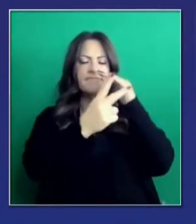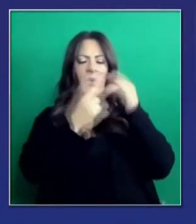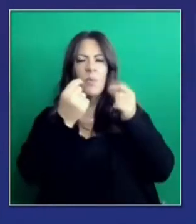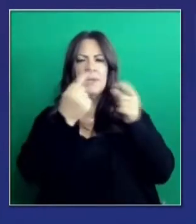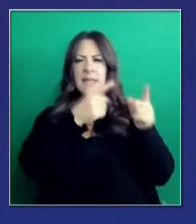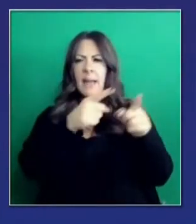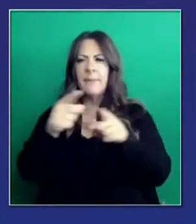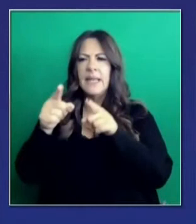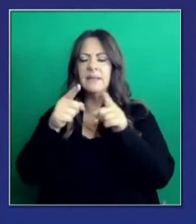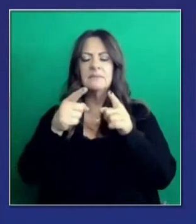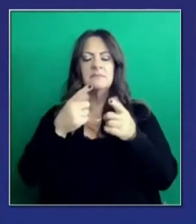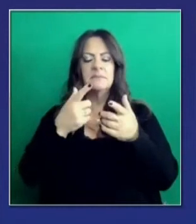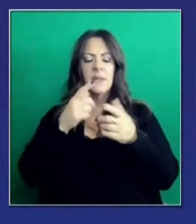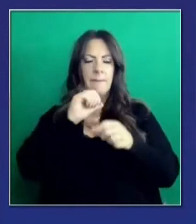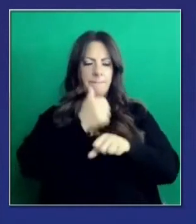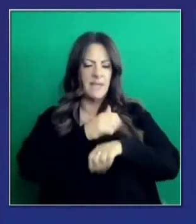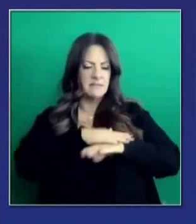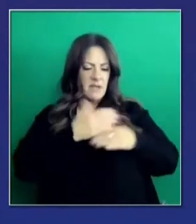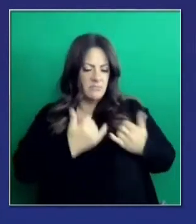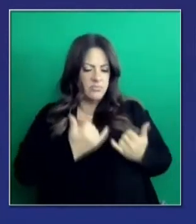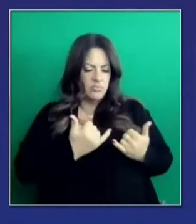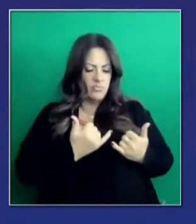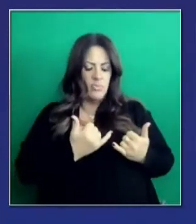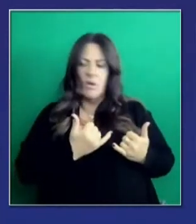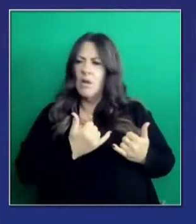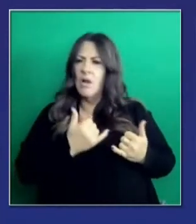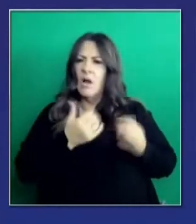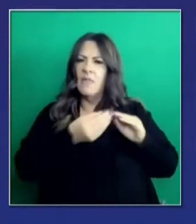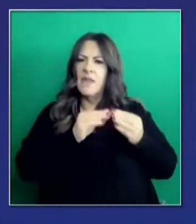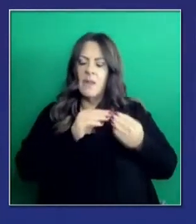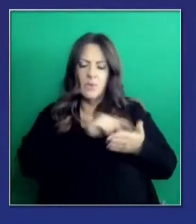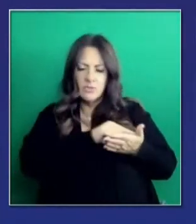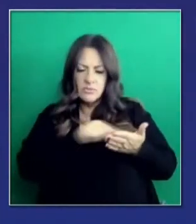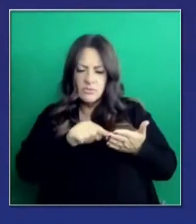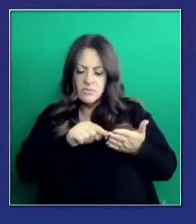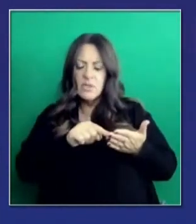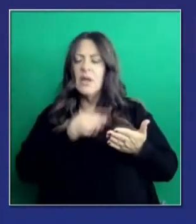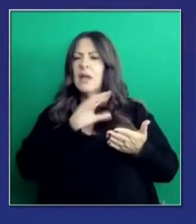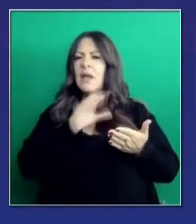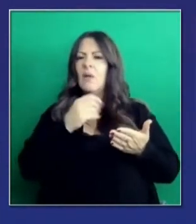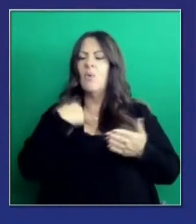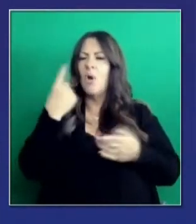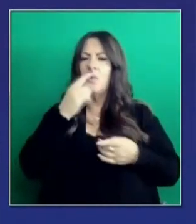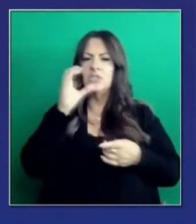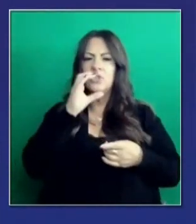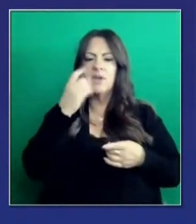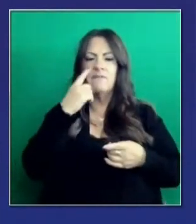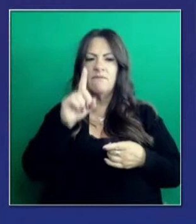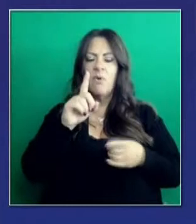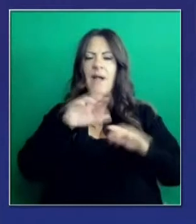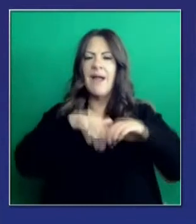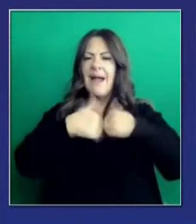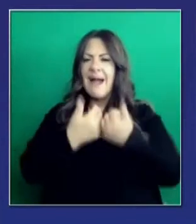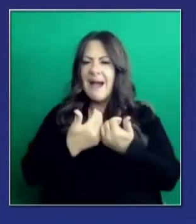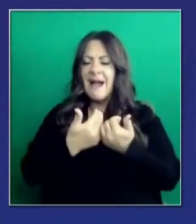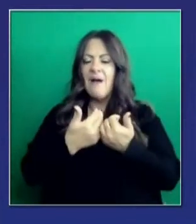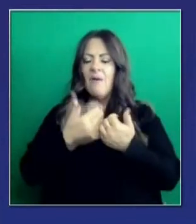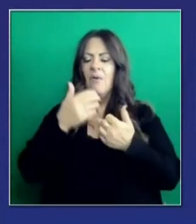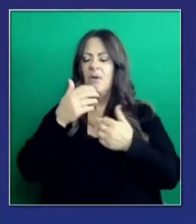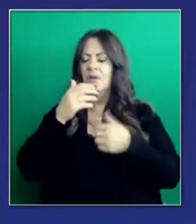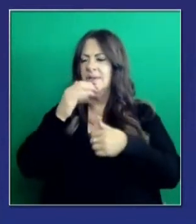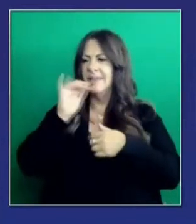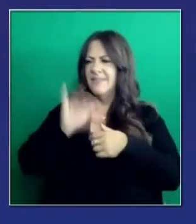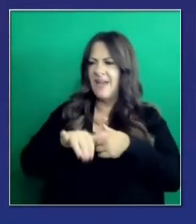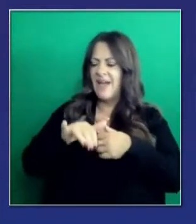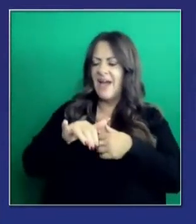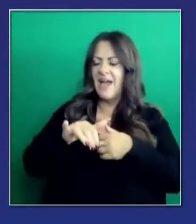we do give as much information as we can, but we're always looking for how this sneaky virus is going to sort of